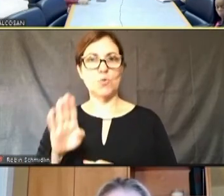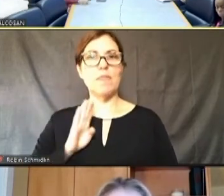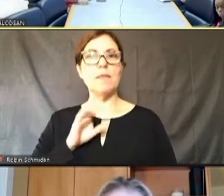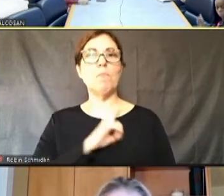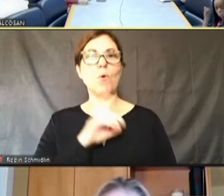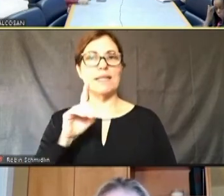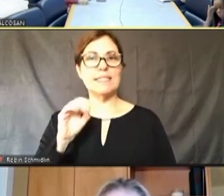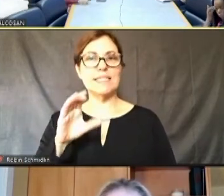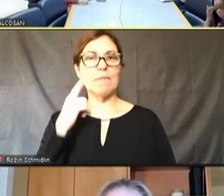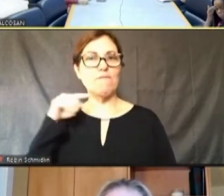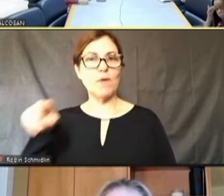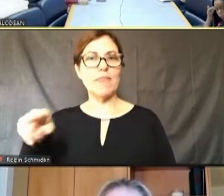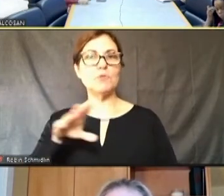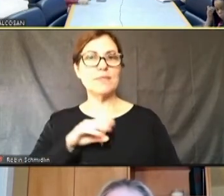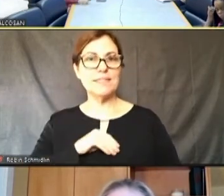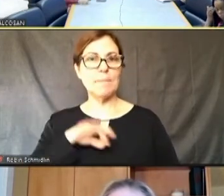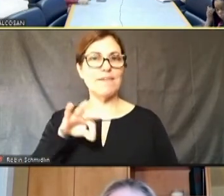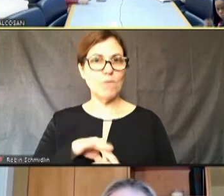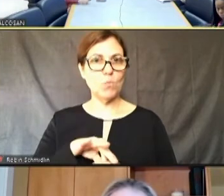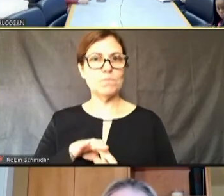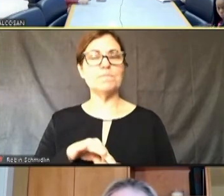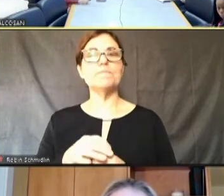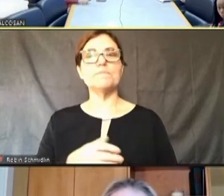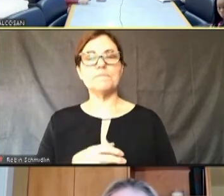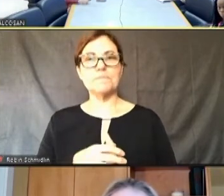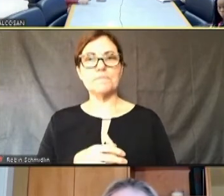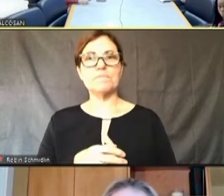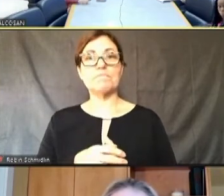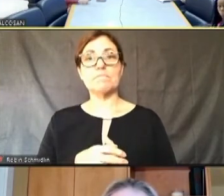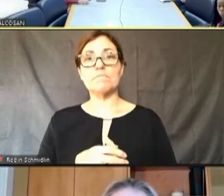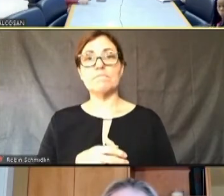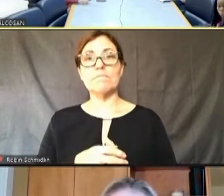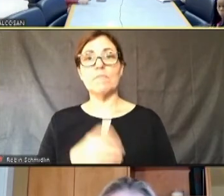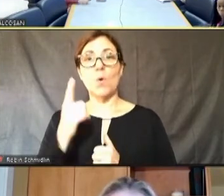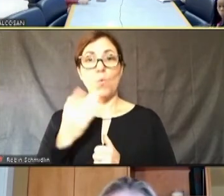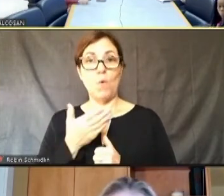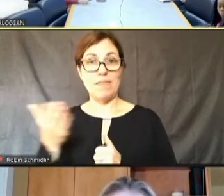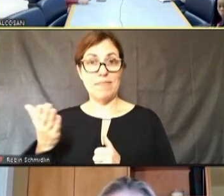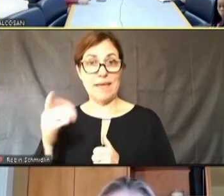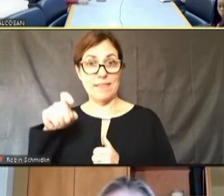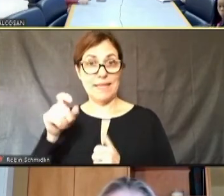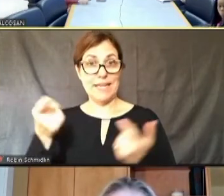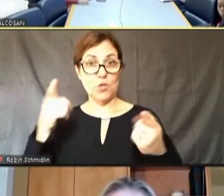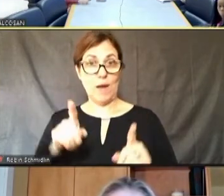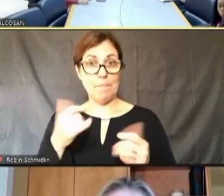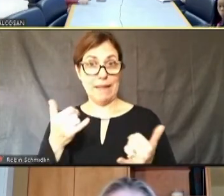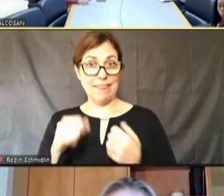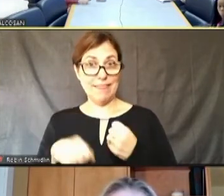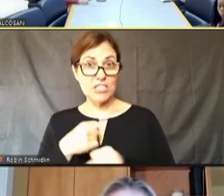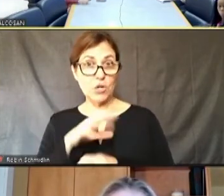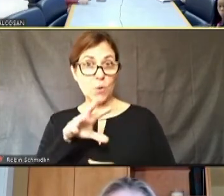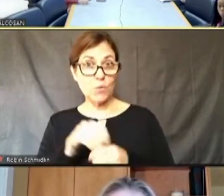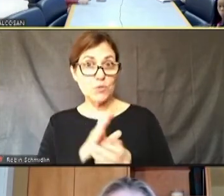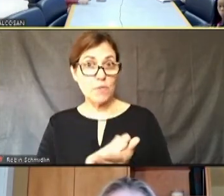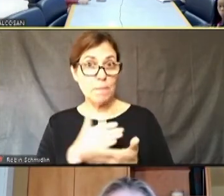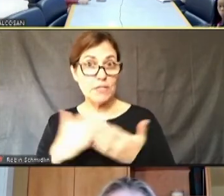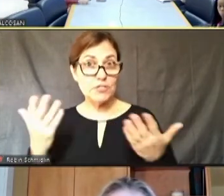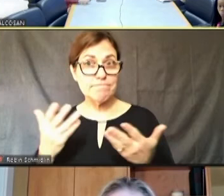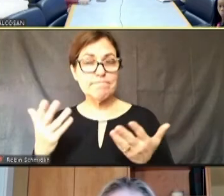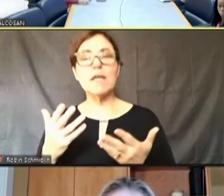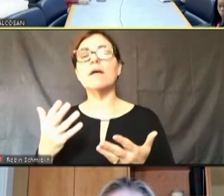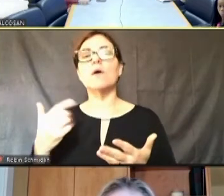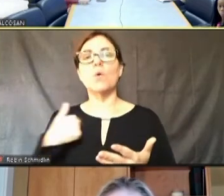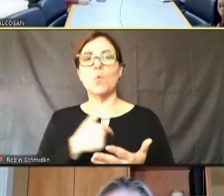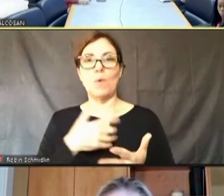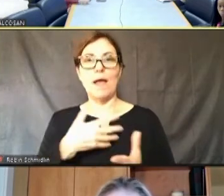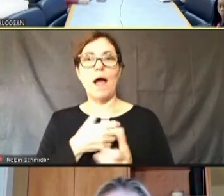accept and to vote on the budget. One thing that we had to do this year as part of the budget was we updated our 5-year